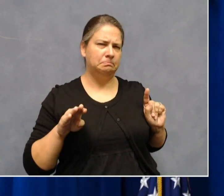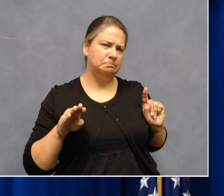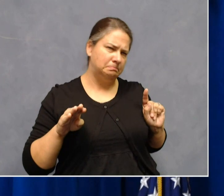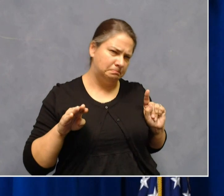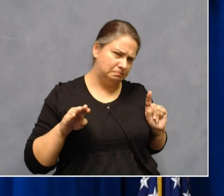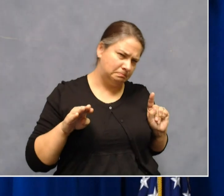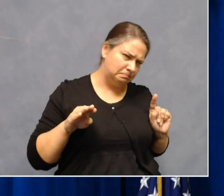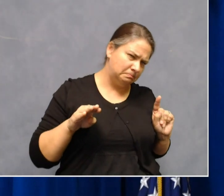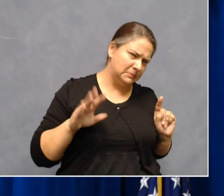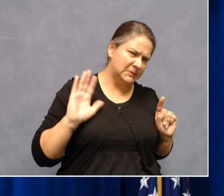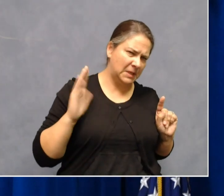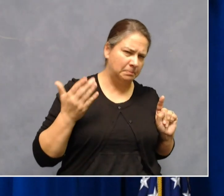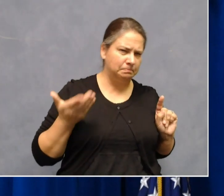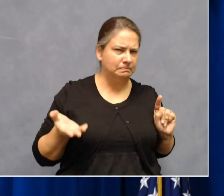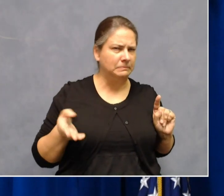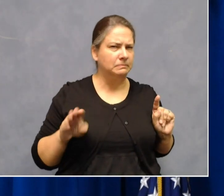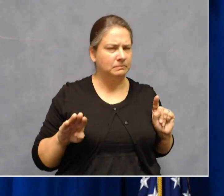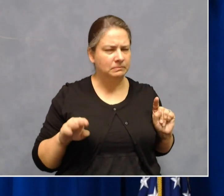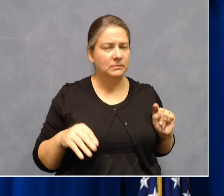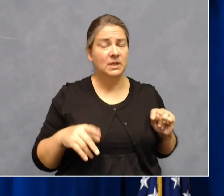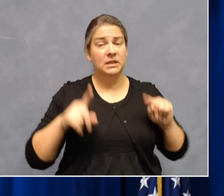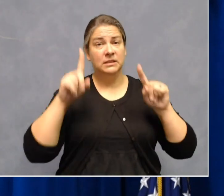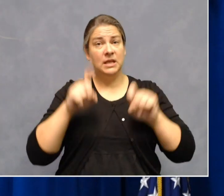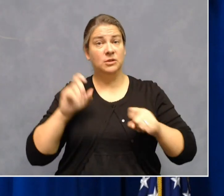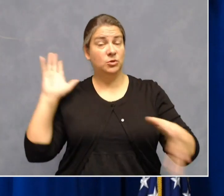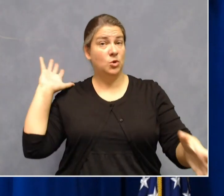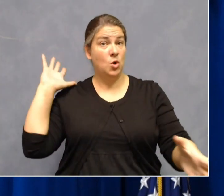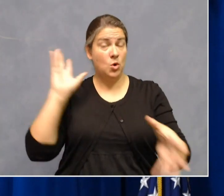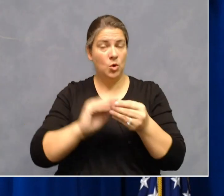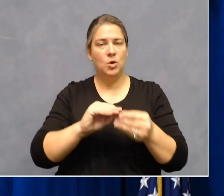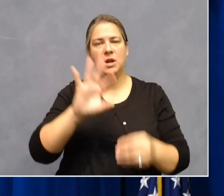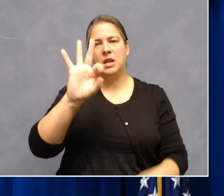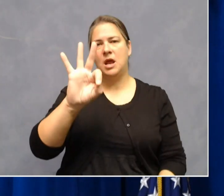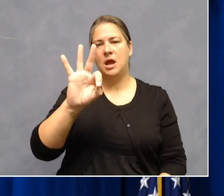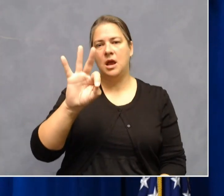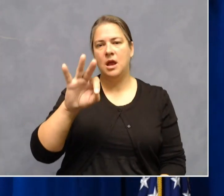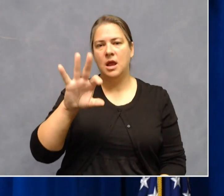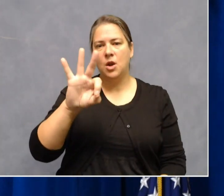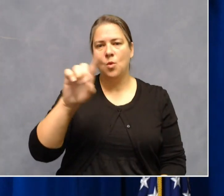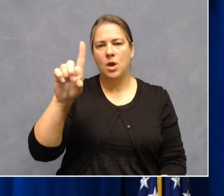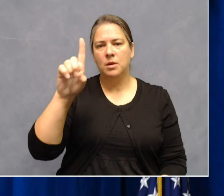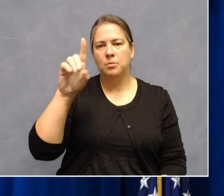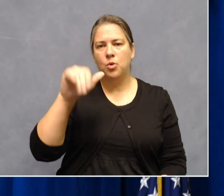numbers. Total tests were now over 1.7 million,